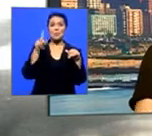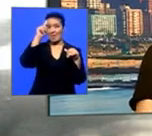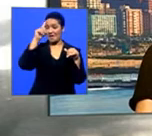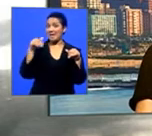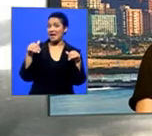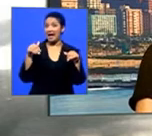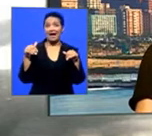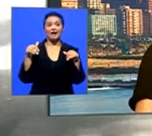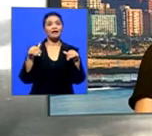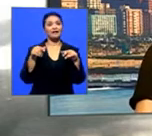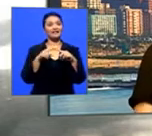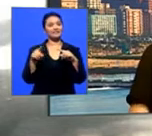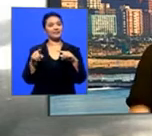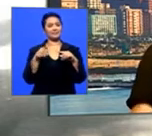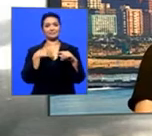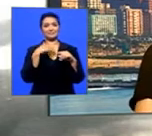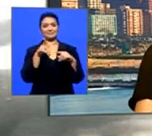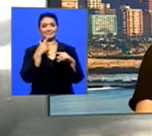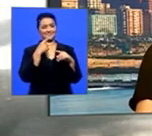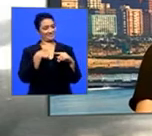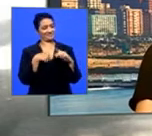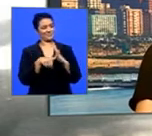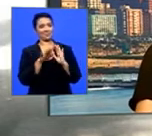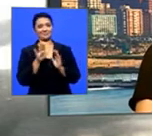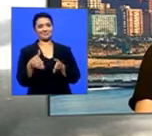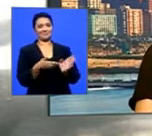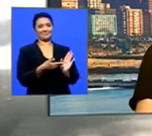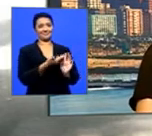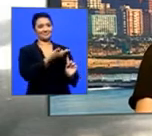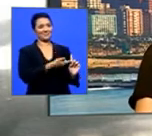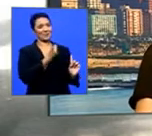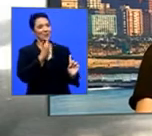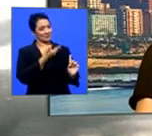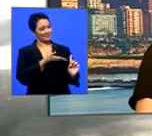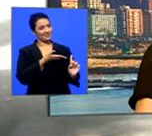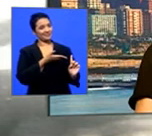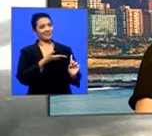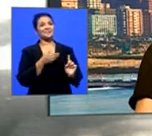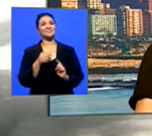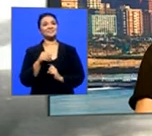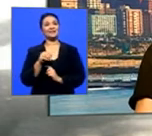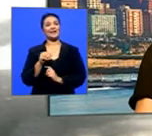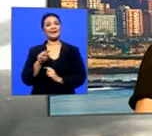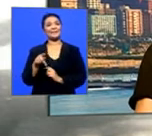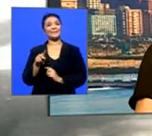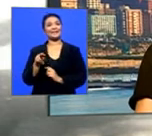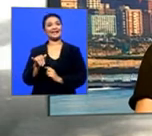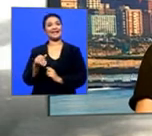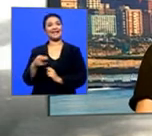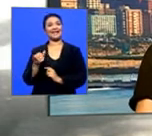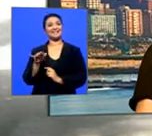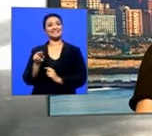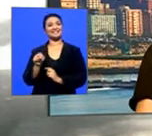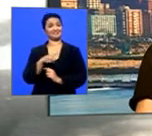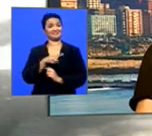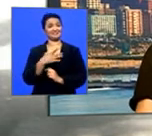know. But he sort of deflected the attention away from himself and informed them of my world record and what I'd just done. And then he said to